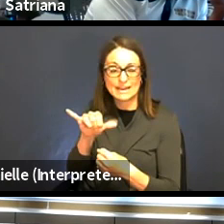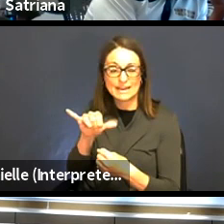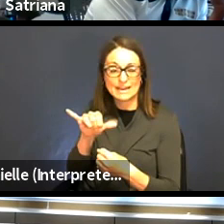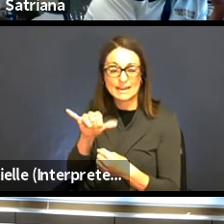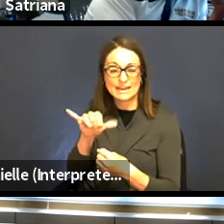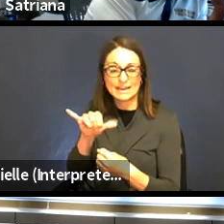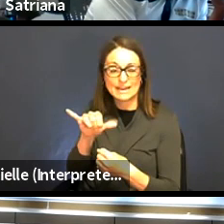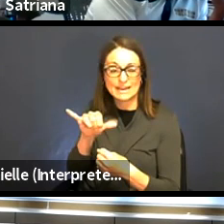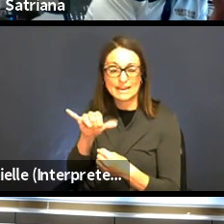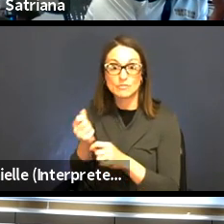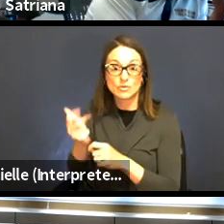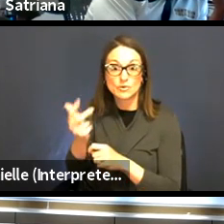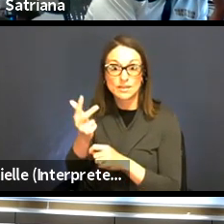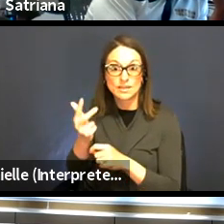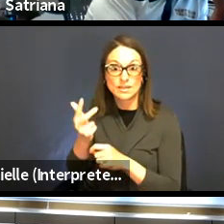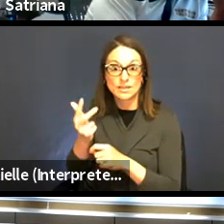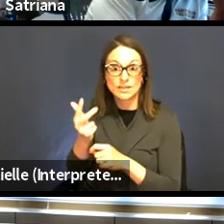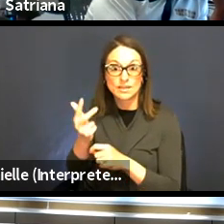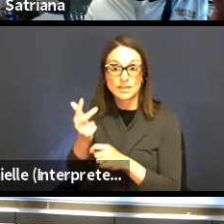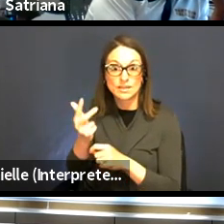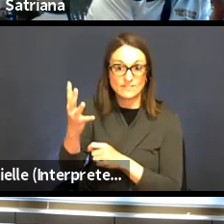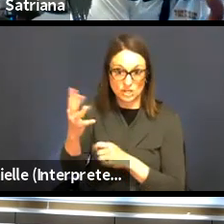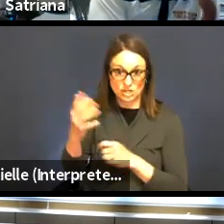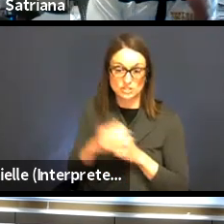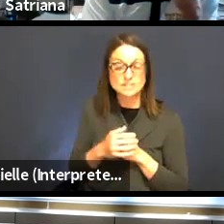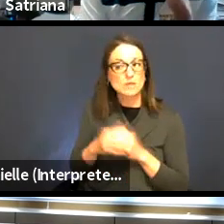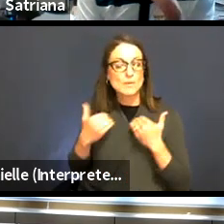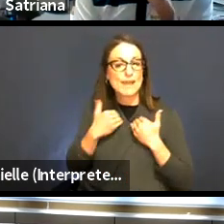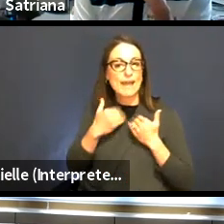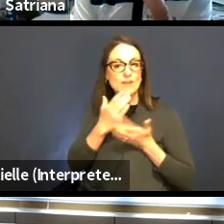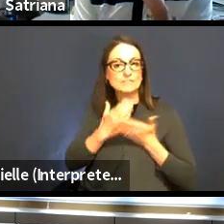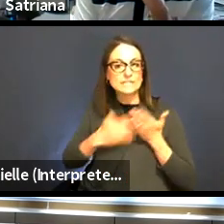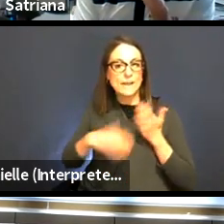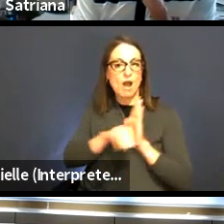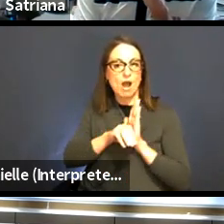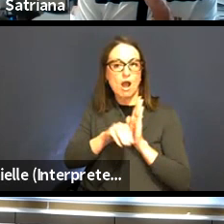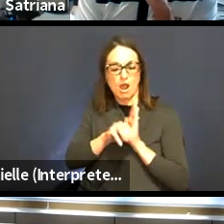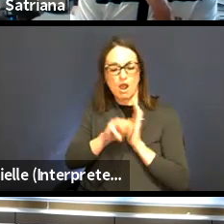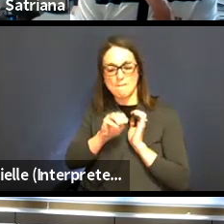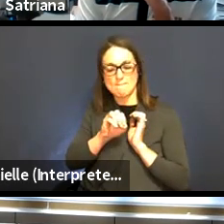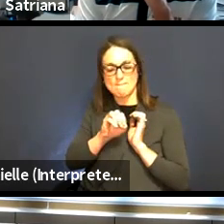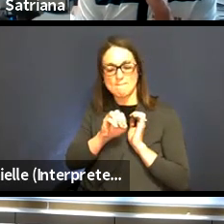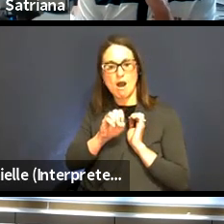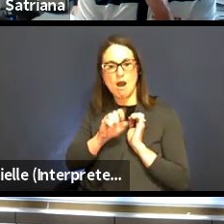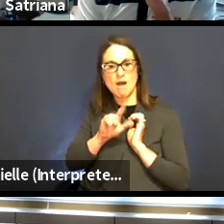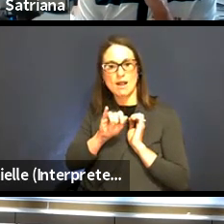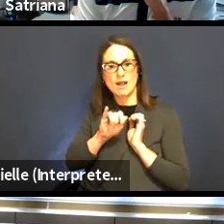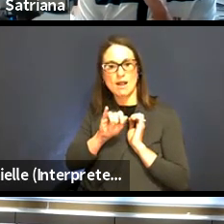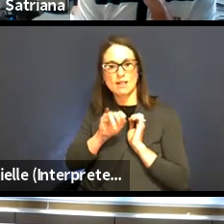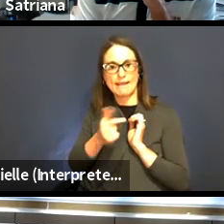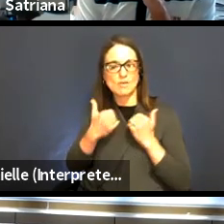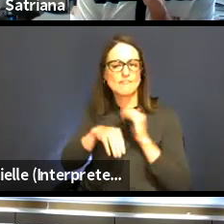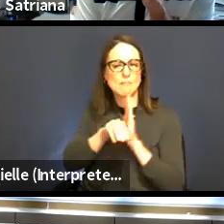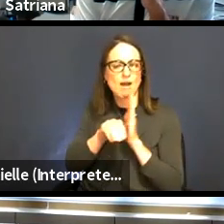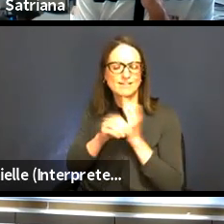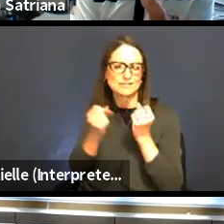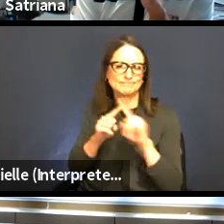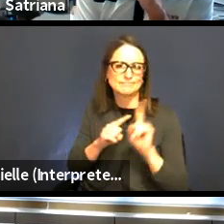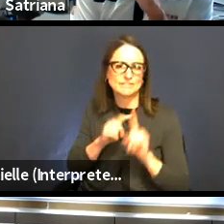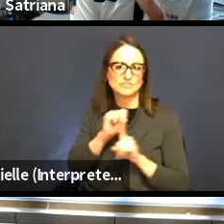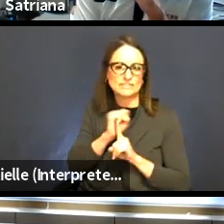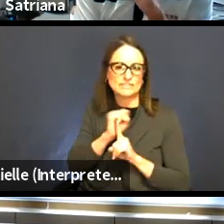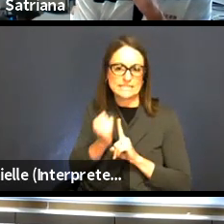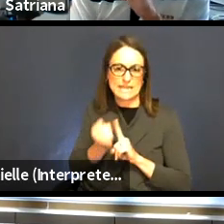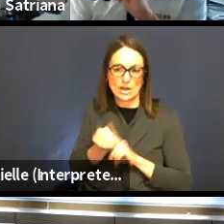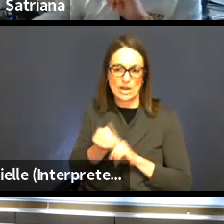done some modeling on that. We haven't shared it here, but we run models, a number of different scenarios on enrollment and what it may look like over